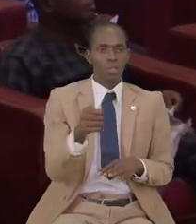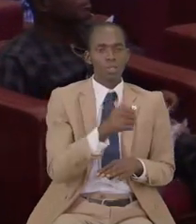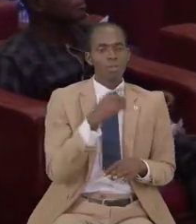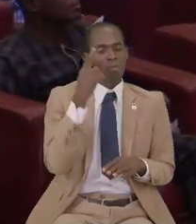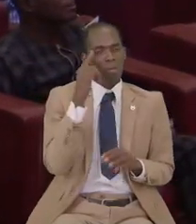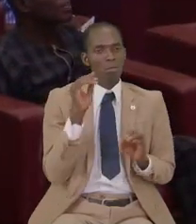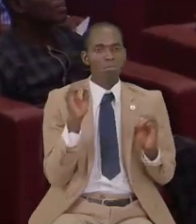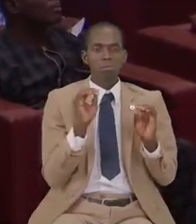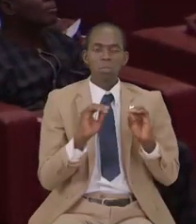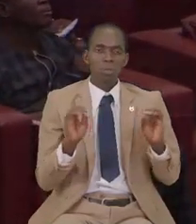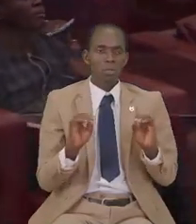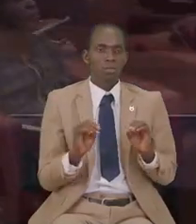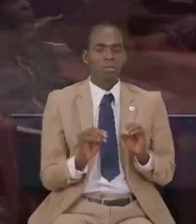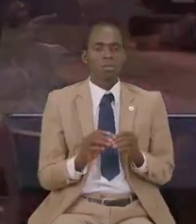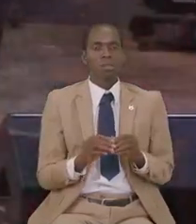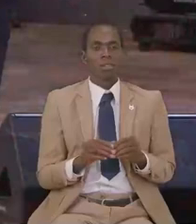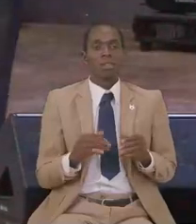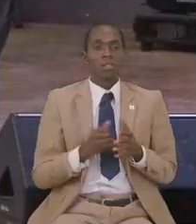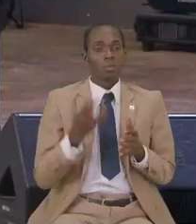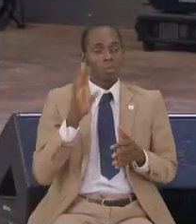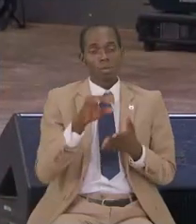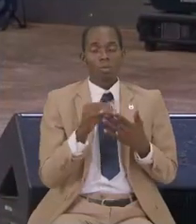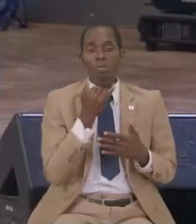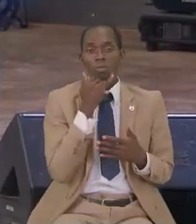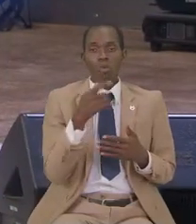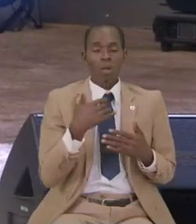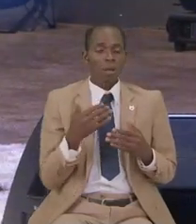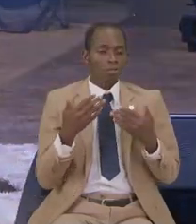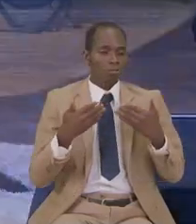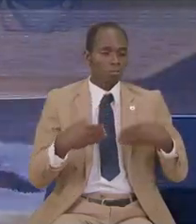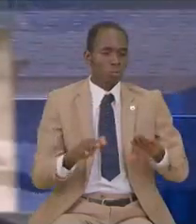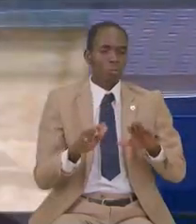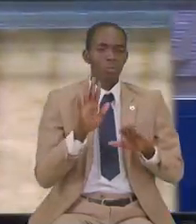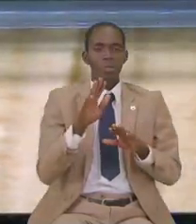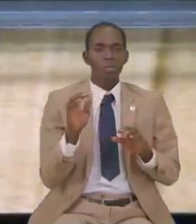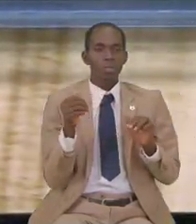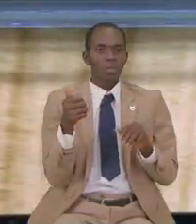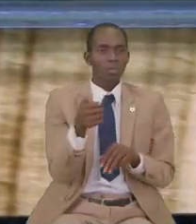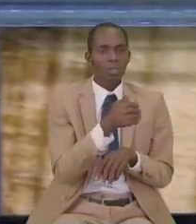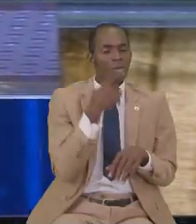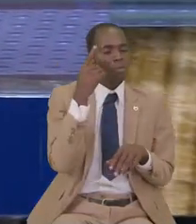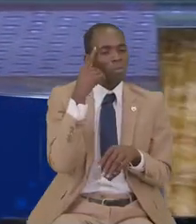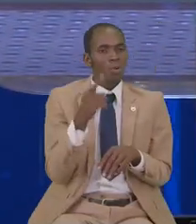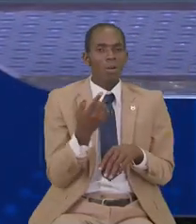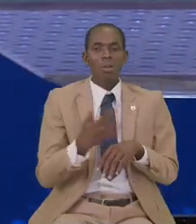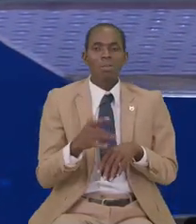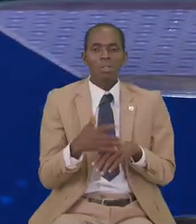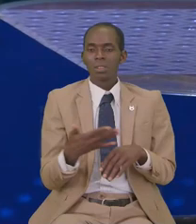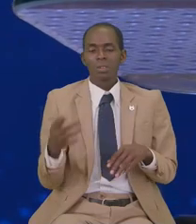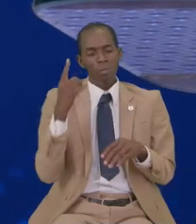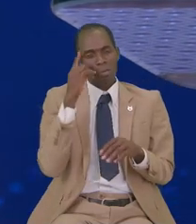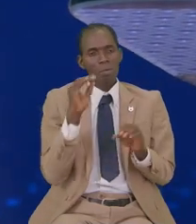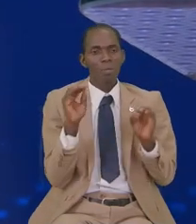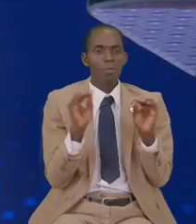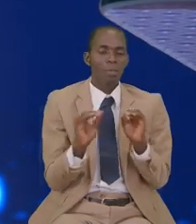naught. It was their fault. You have sold yourself for naught. Why don't you look at your life this new